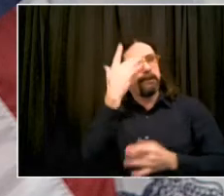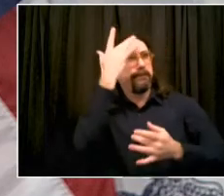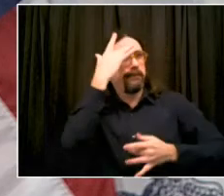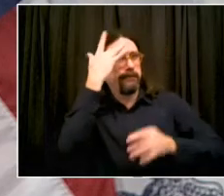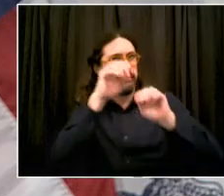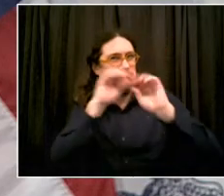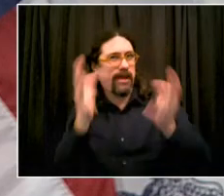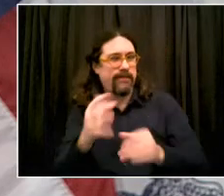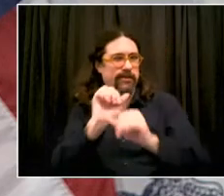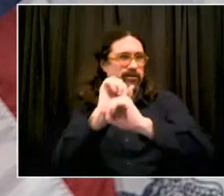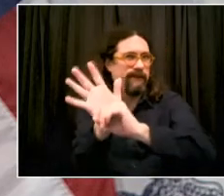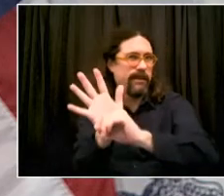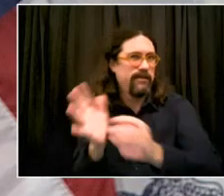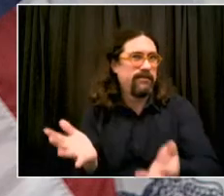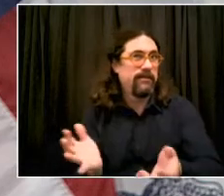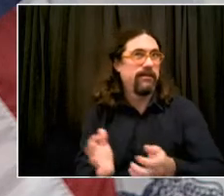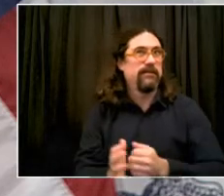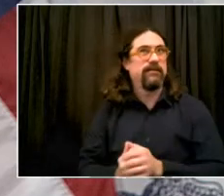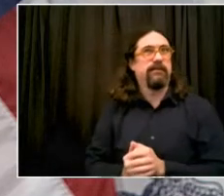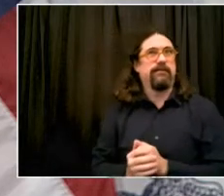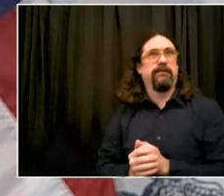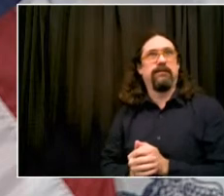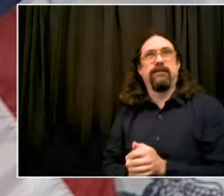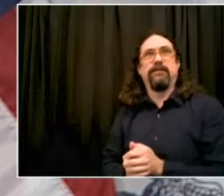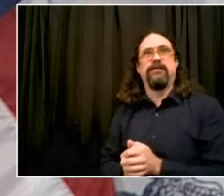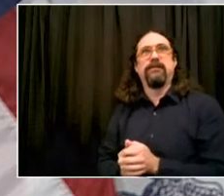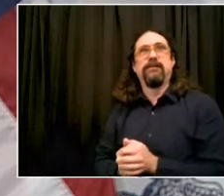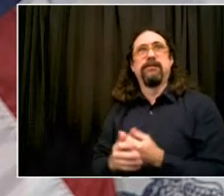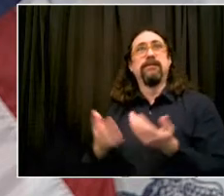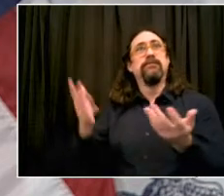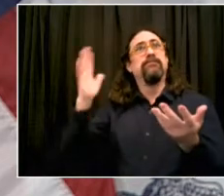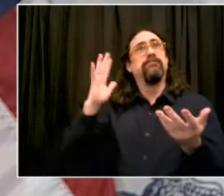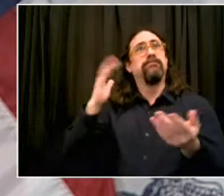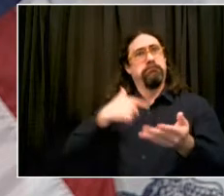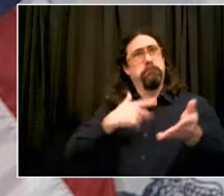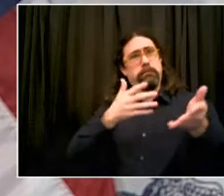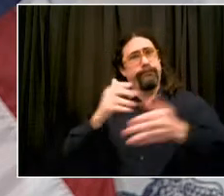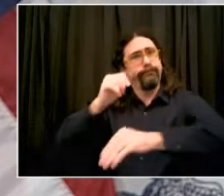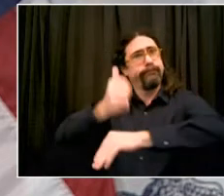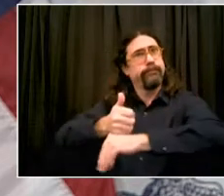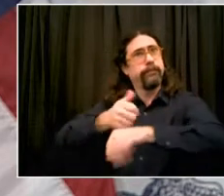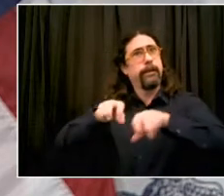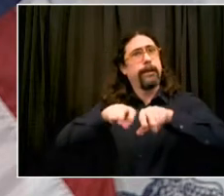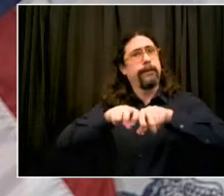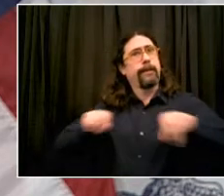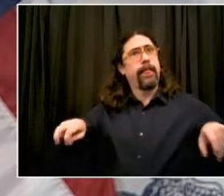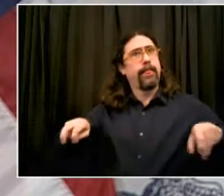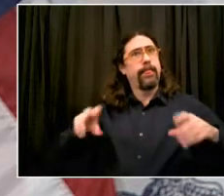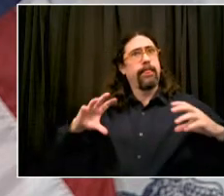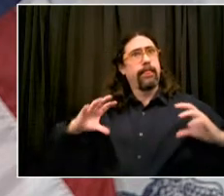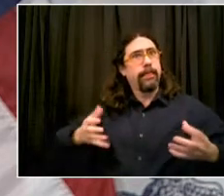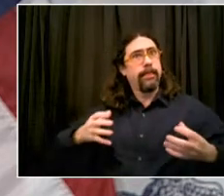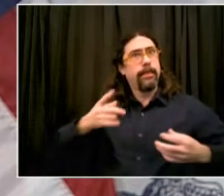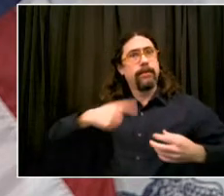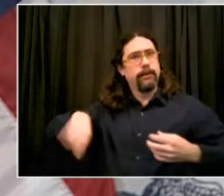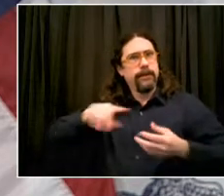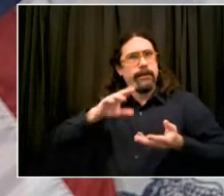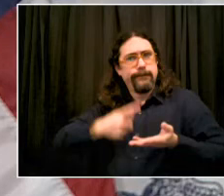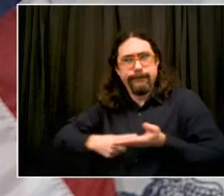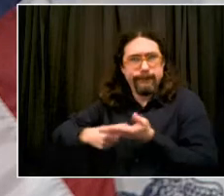new approach to focus on equity to address longstanding problems. The initial framework I thought was very, very